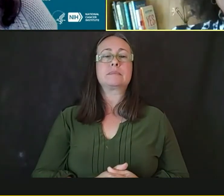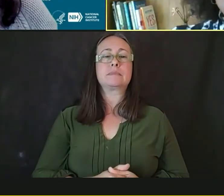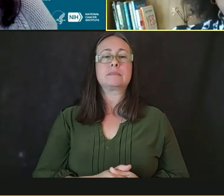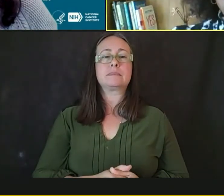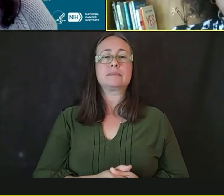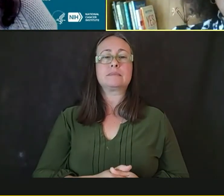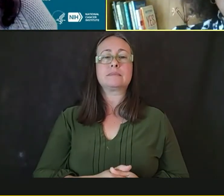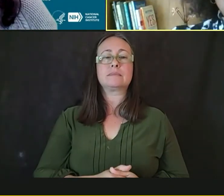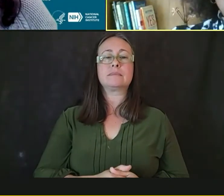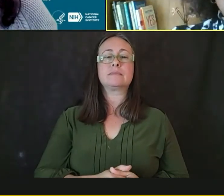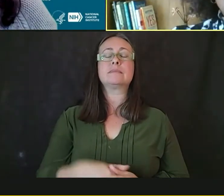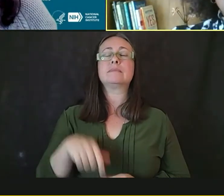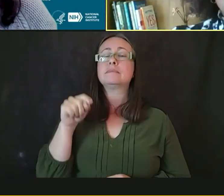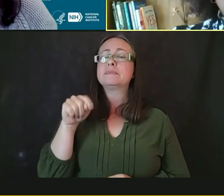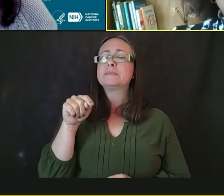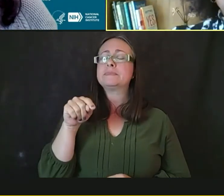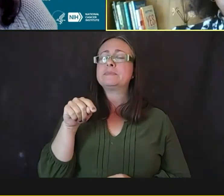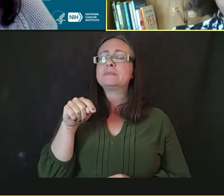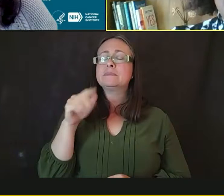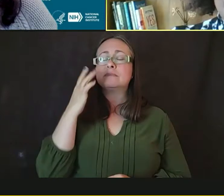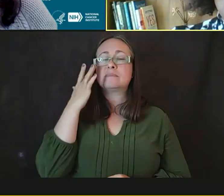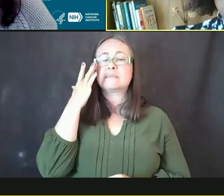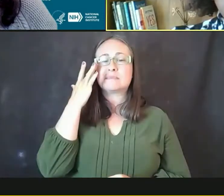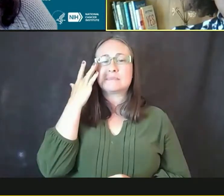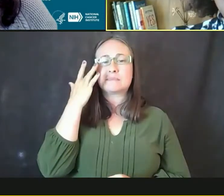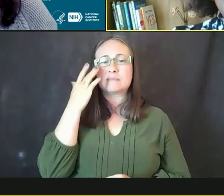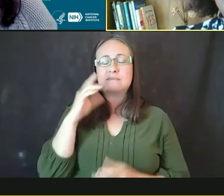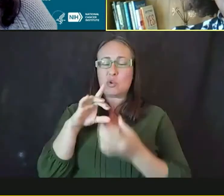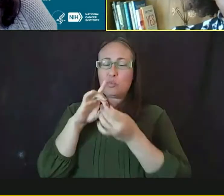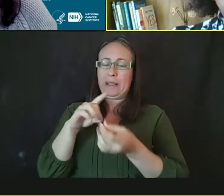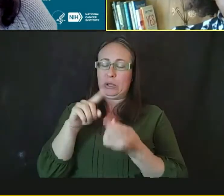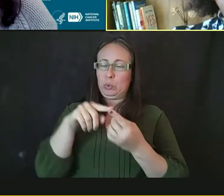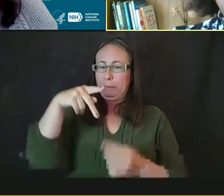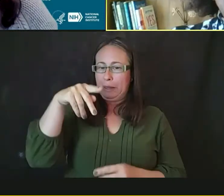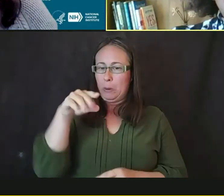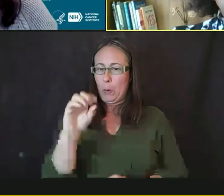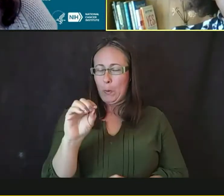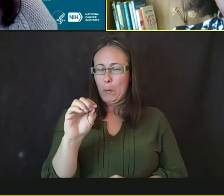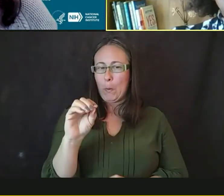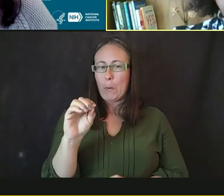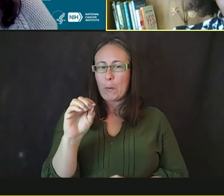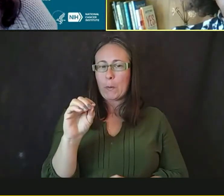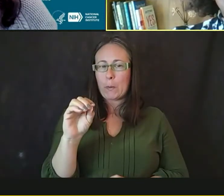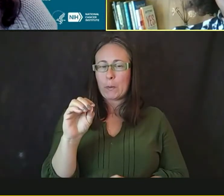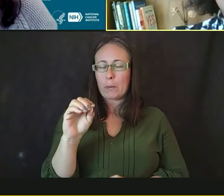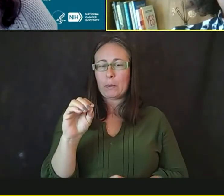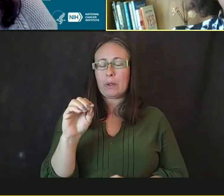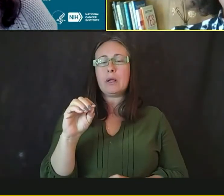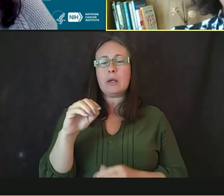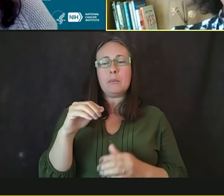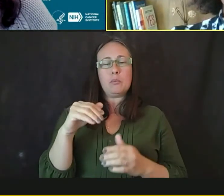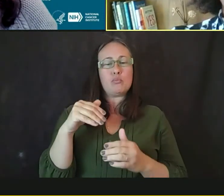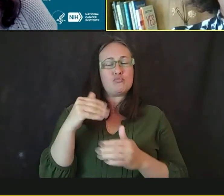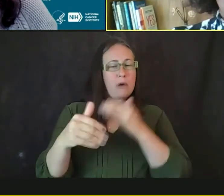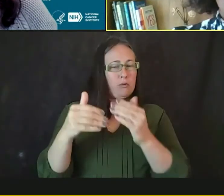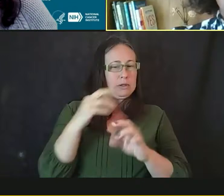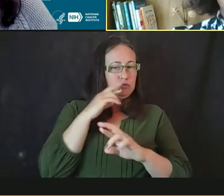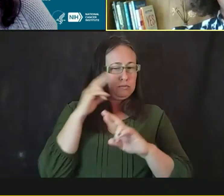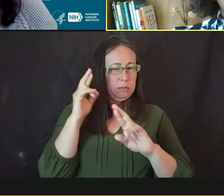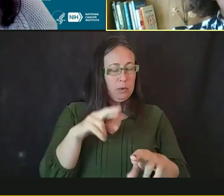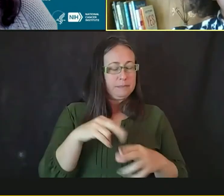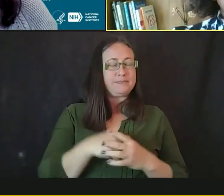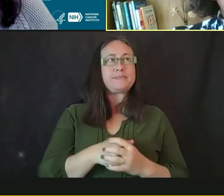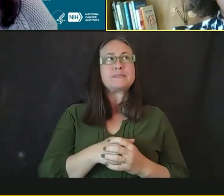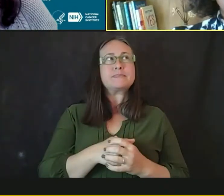So this is another for POs or question about progress reports. Is it